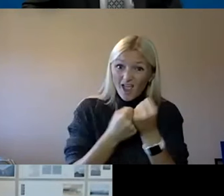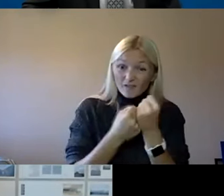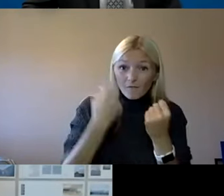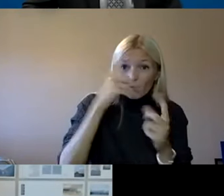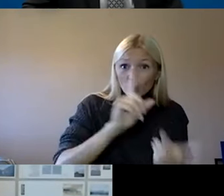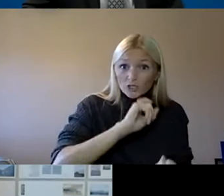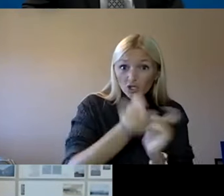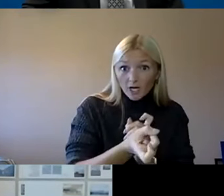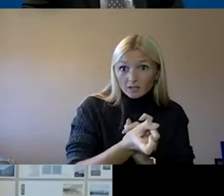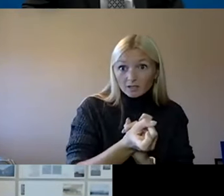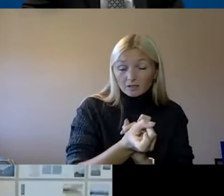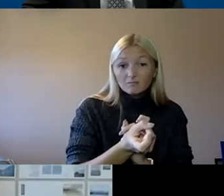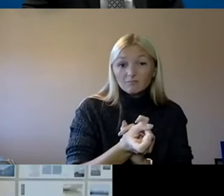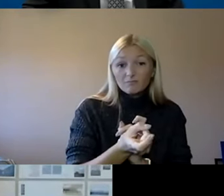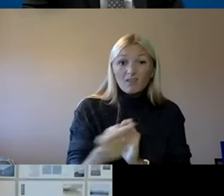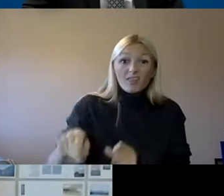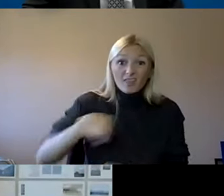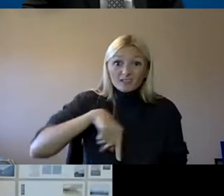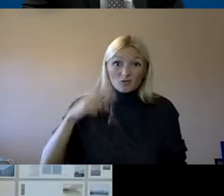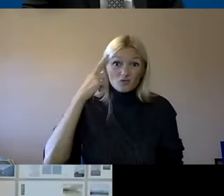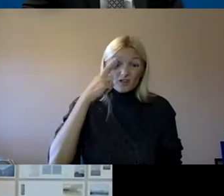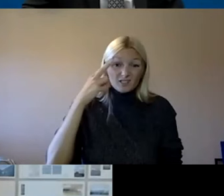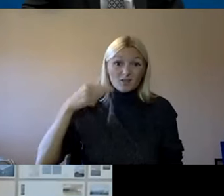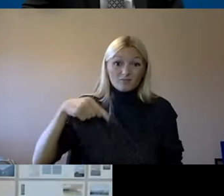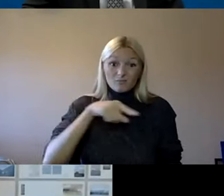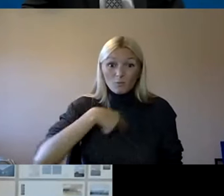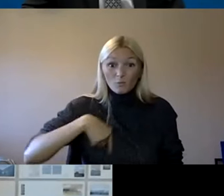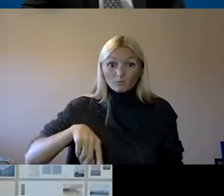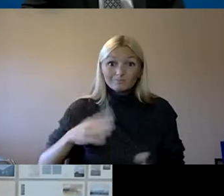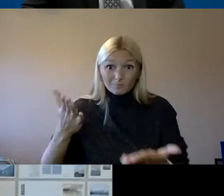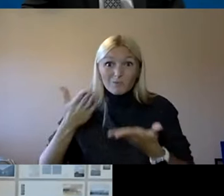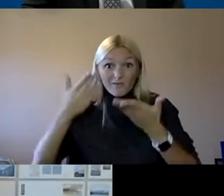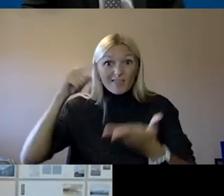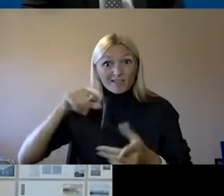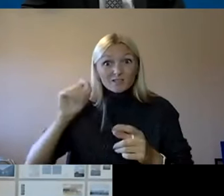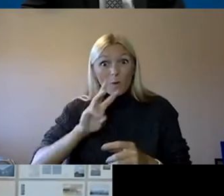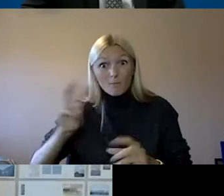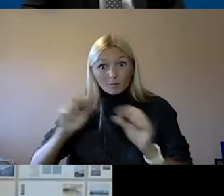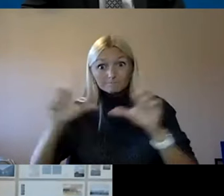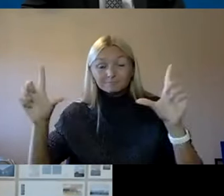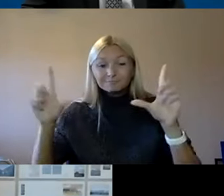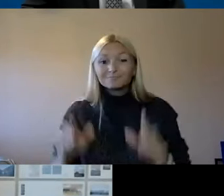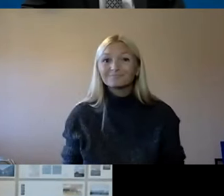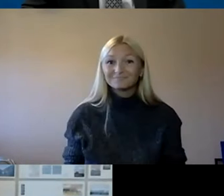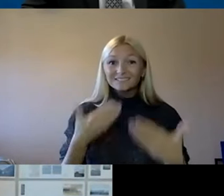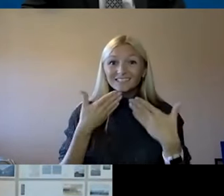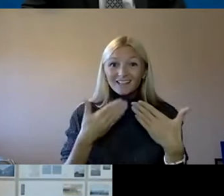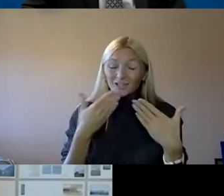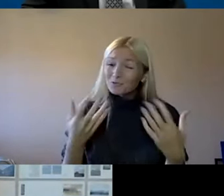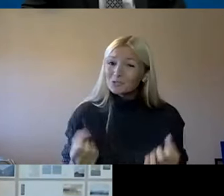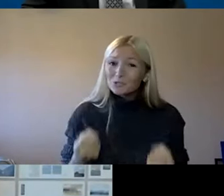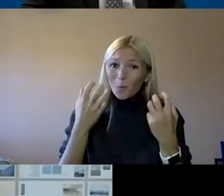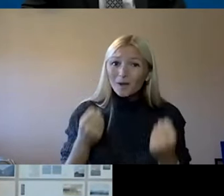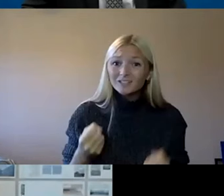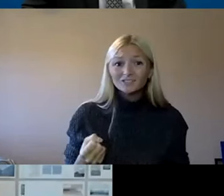change. And this is the reason why we're doing this series of webinars. So thank you so much,